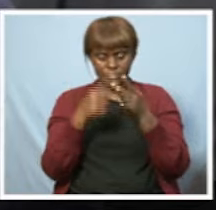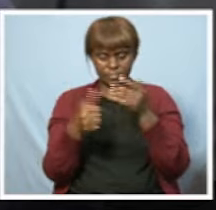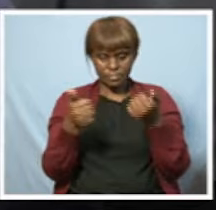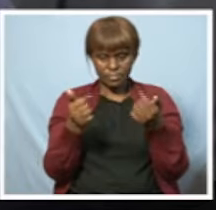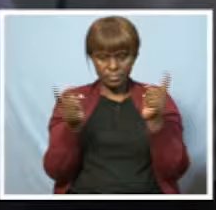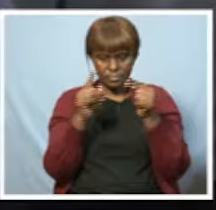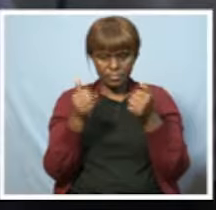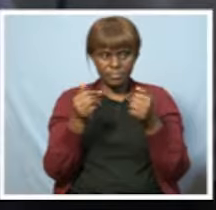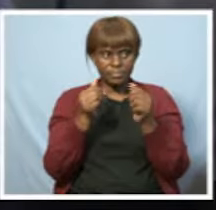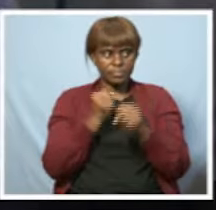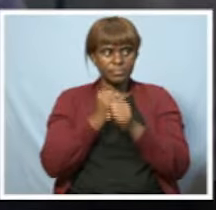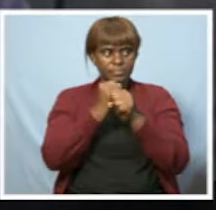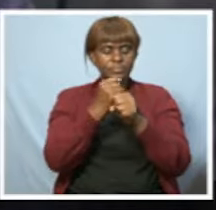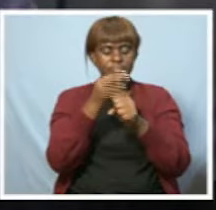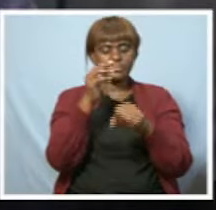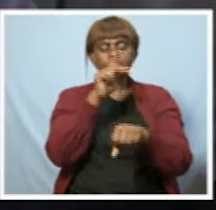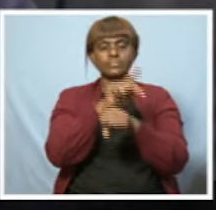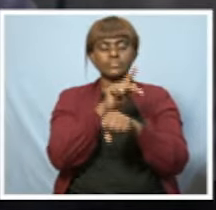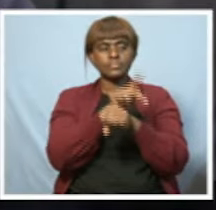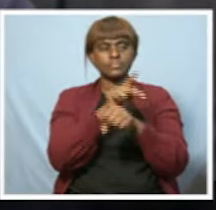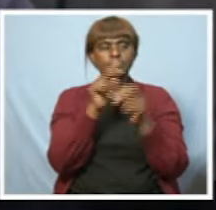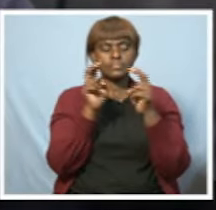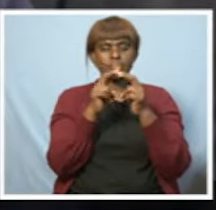came to awarding of contracts,